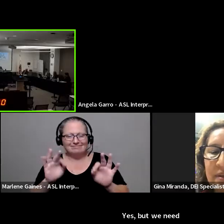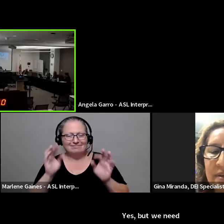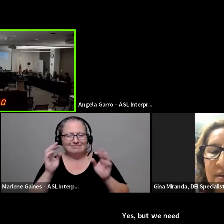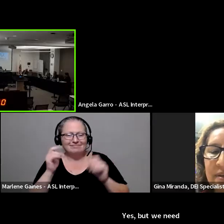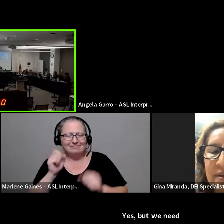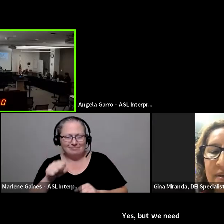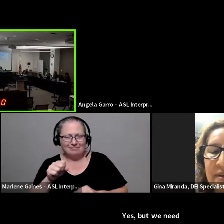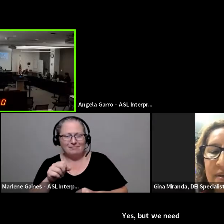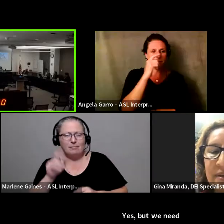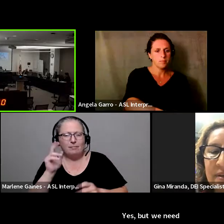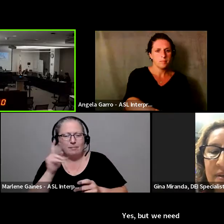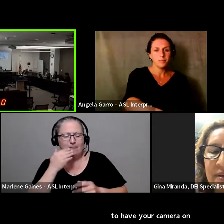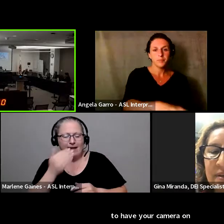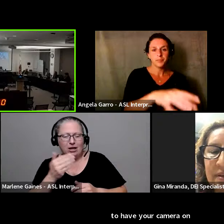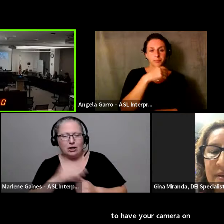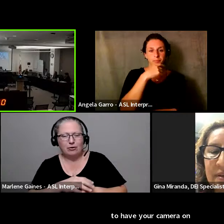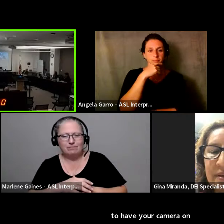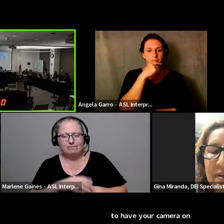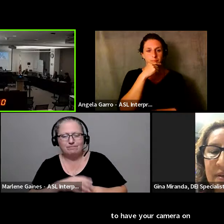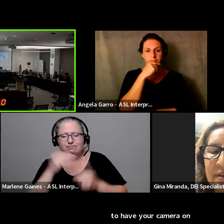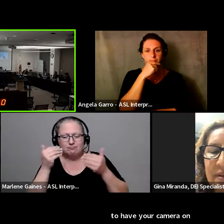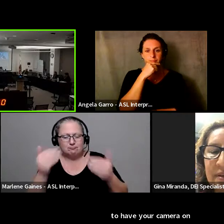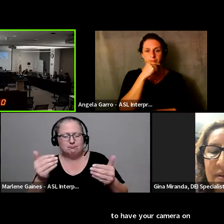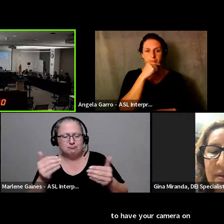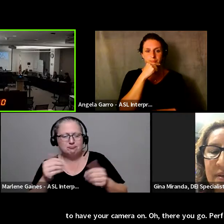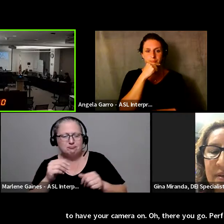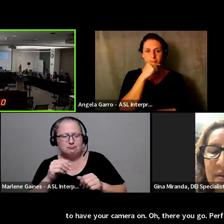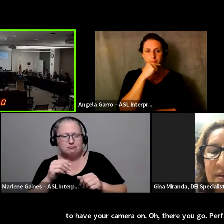Perfect. Thank you. Go ahead.